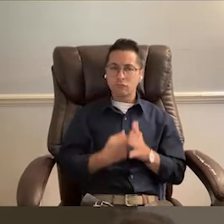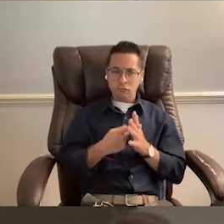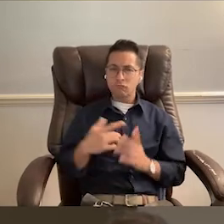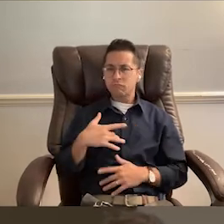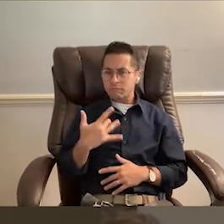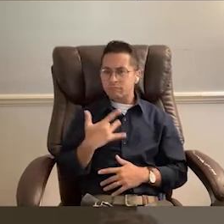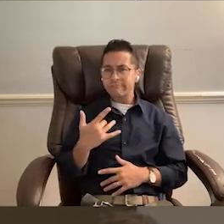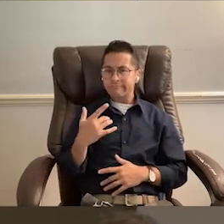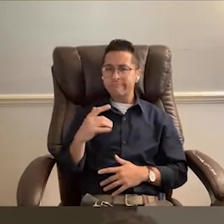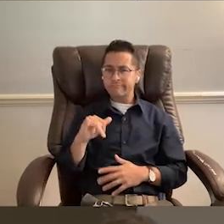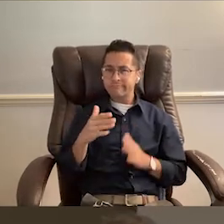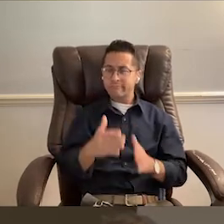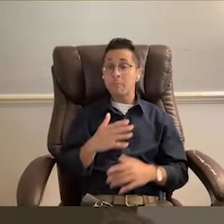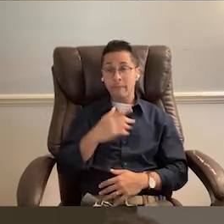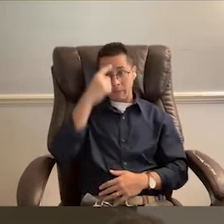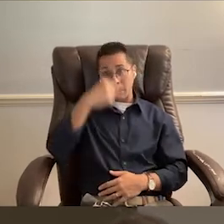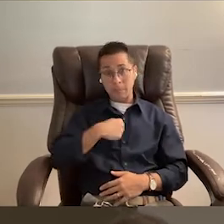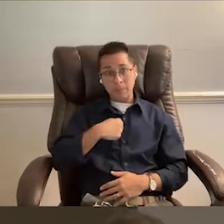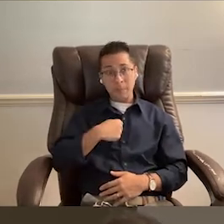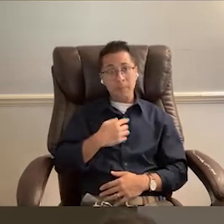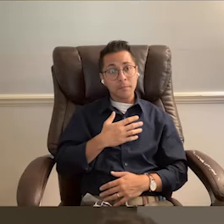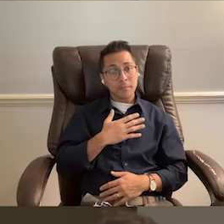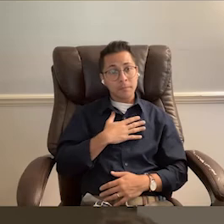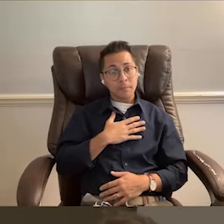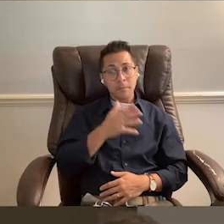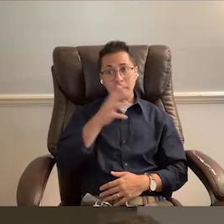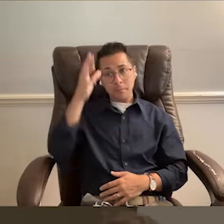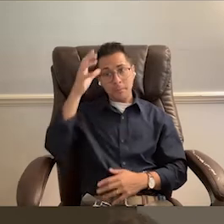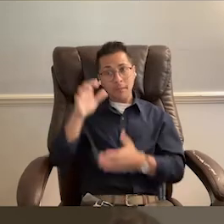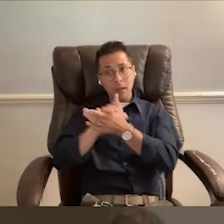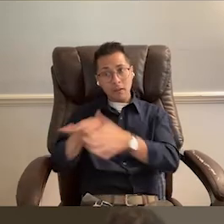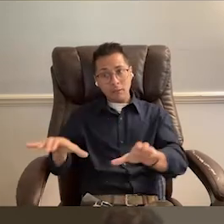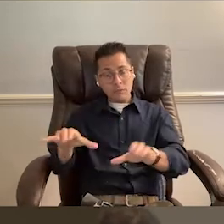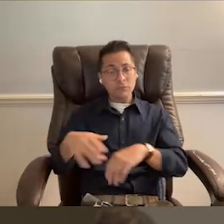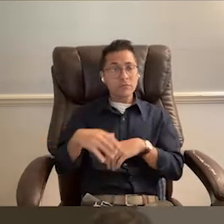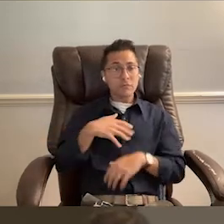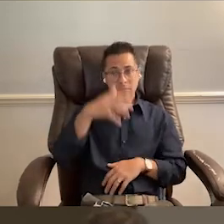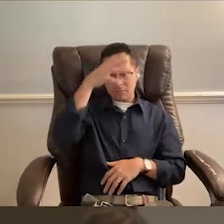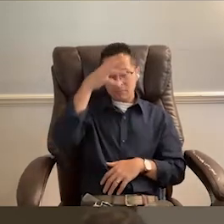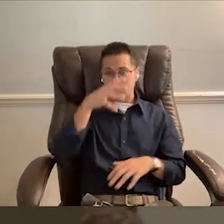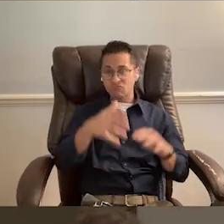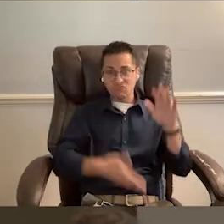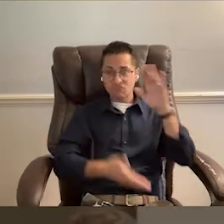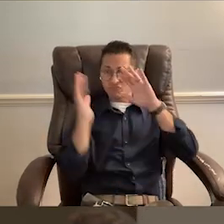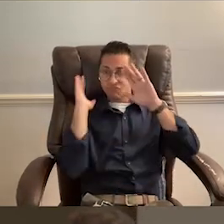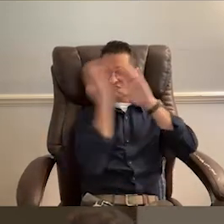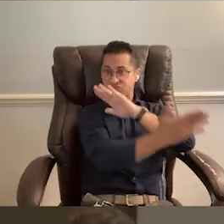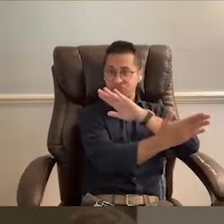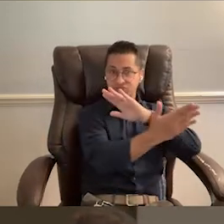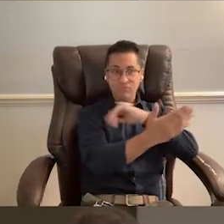It kind of, I guess, something kicks off, like, to start you feeling that way. Mine was when